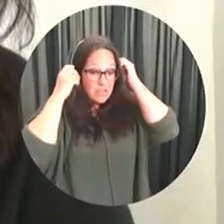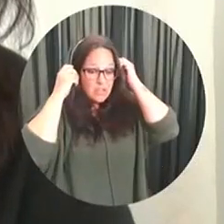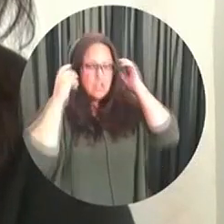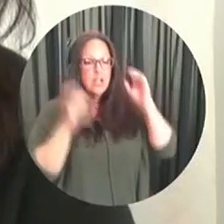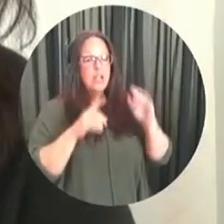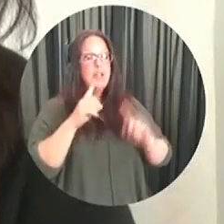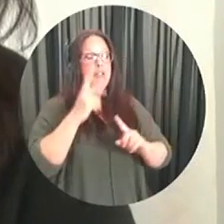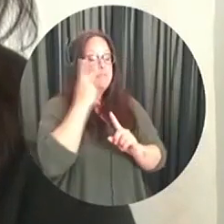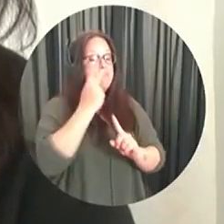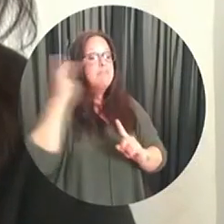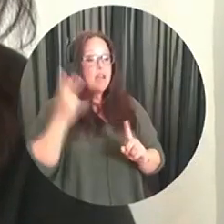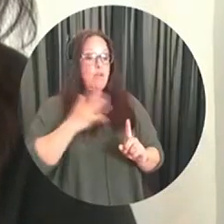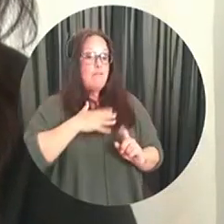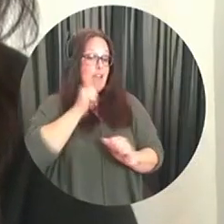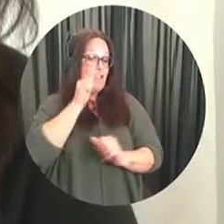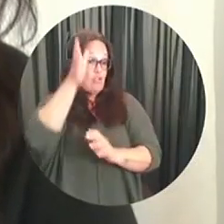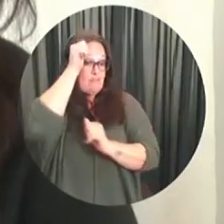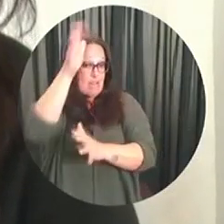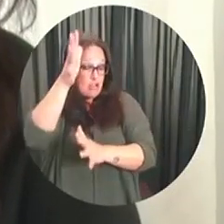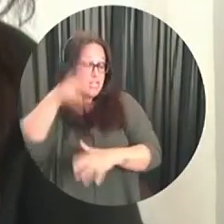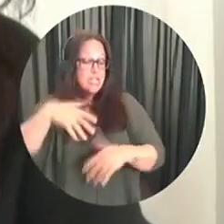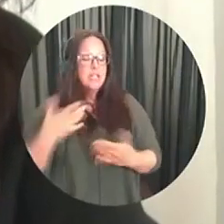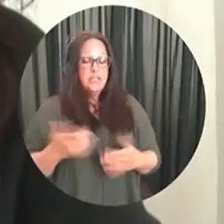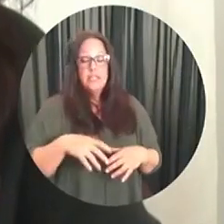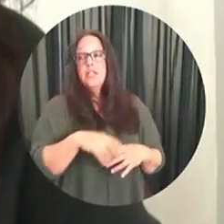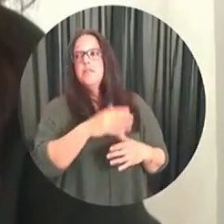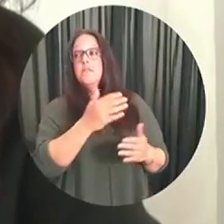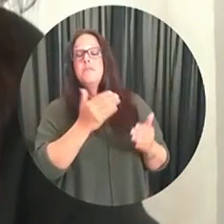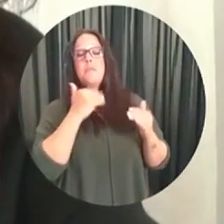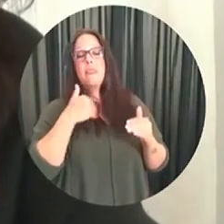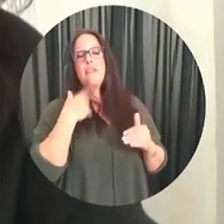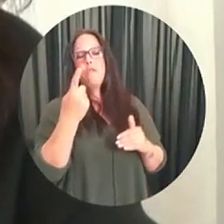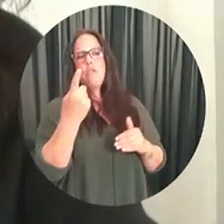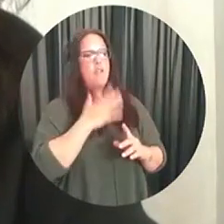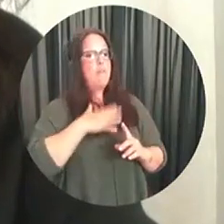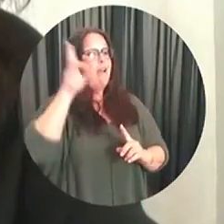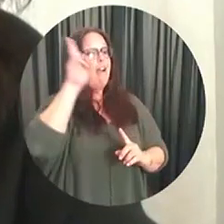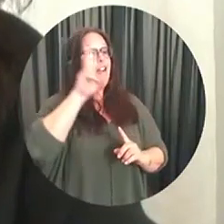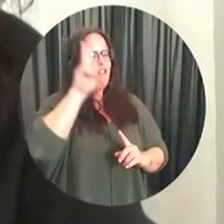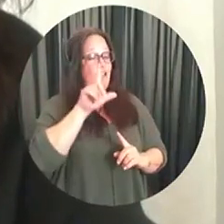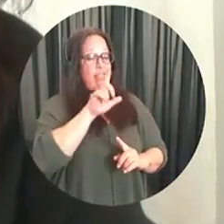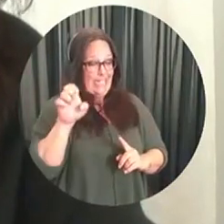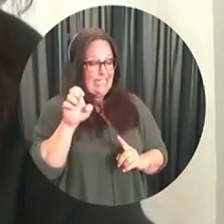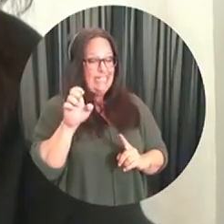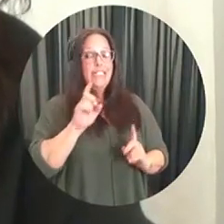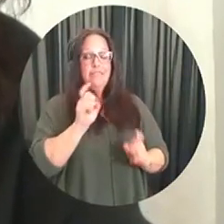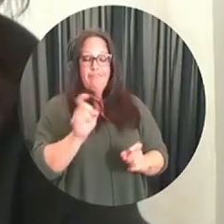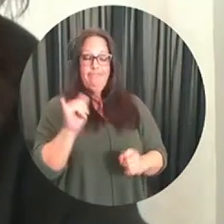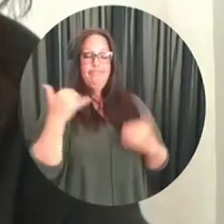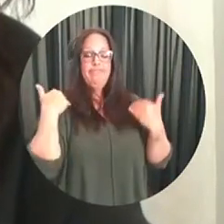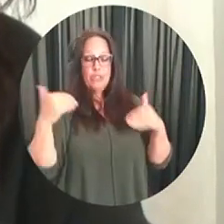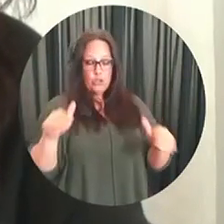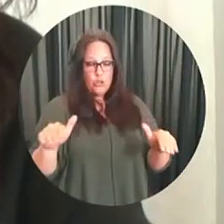of my grandparents, Everett and Liz. I have one from my uncle Lee Waggle, also an angel donation. I have an angel donation